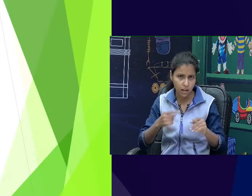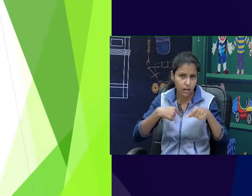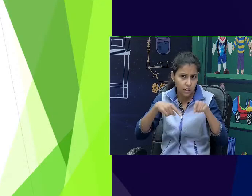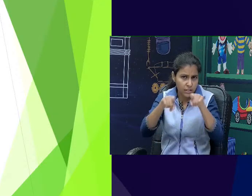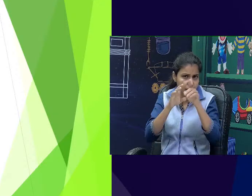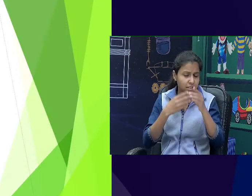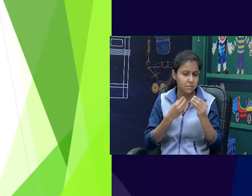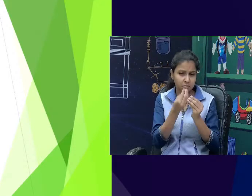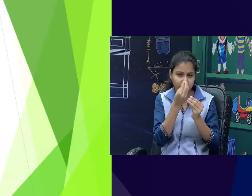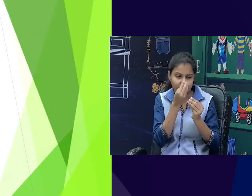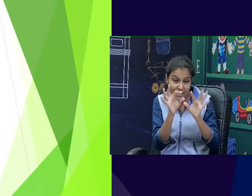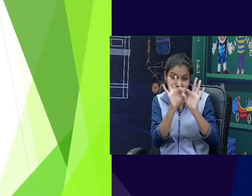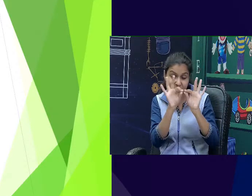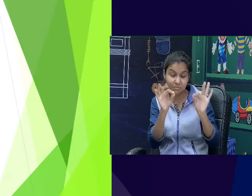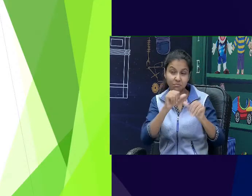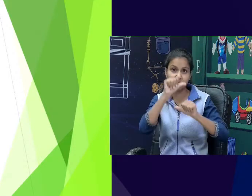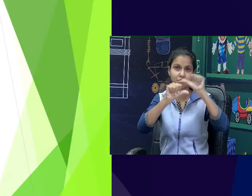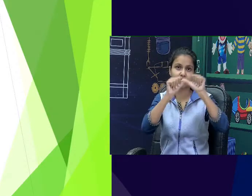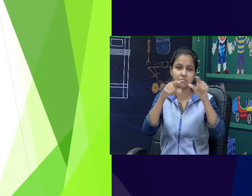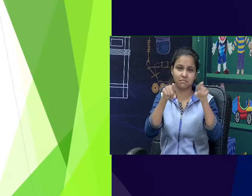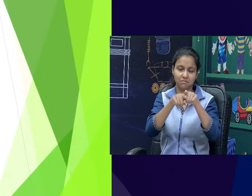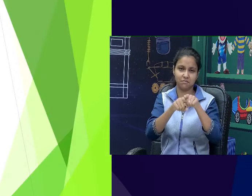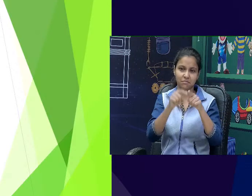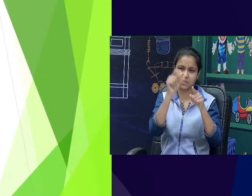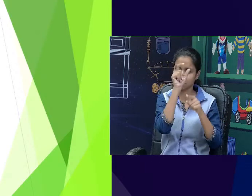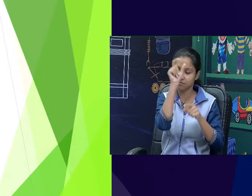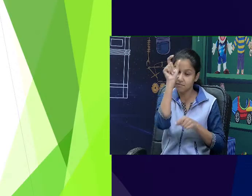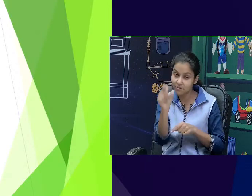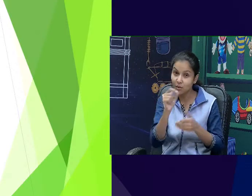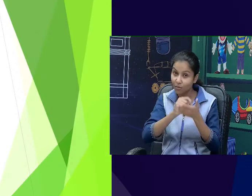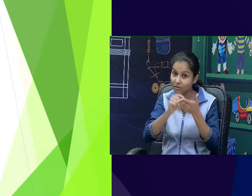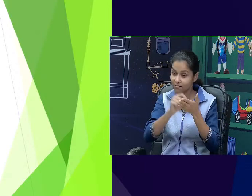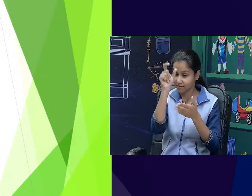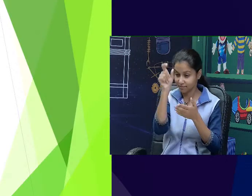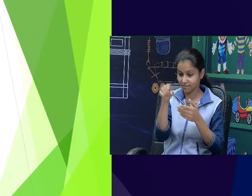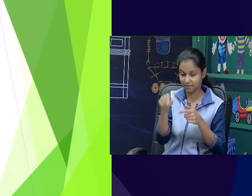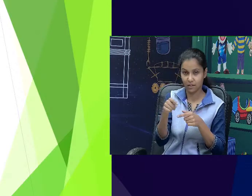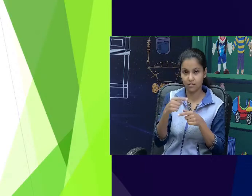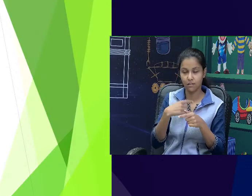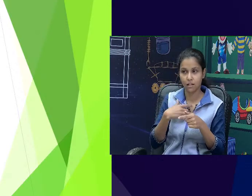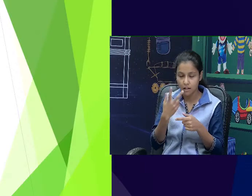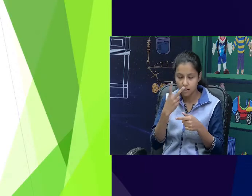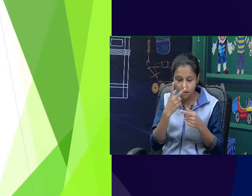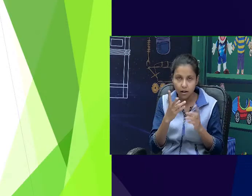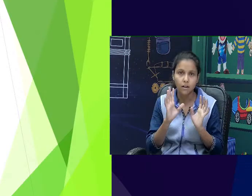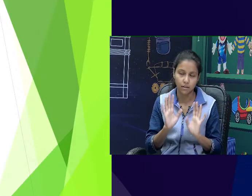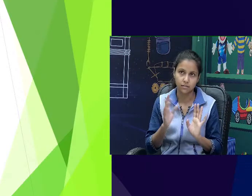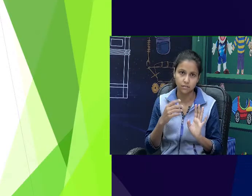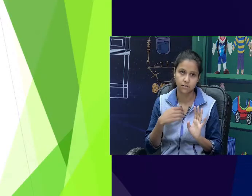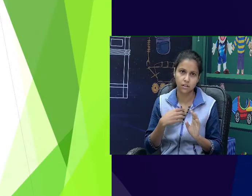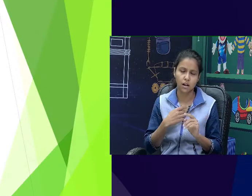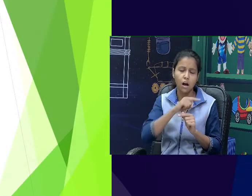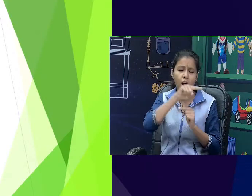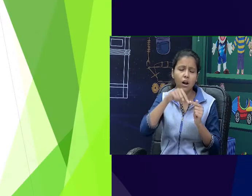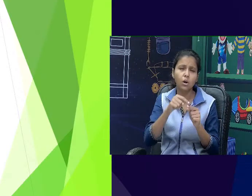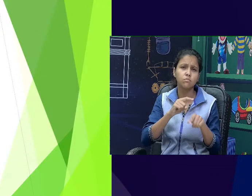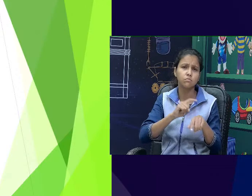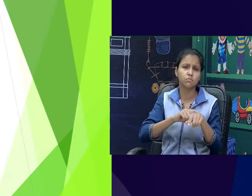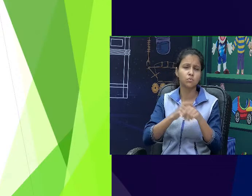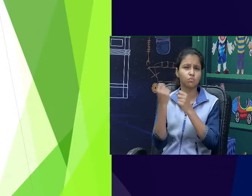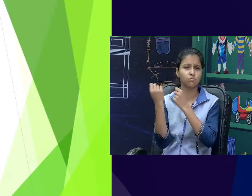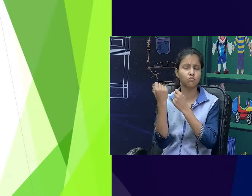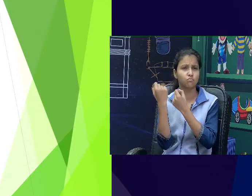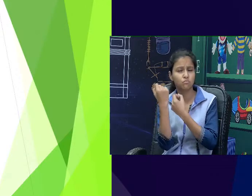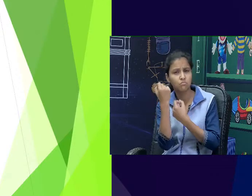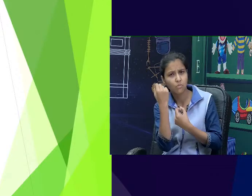going to be an easy process. The writer also realized that, and it took a lot of time, at least around 3 to 4 months it